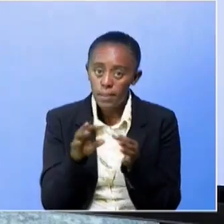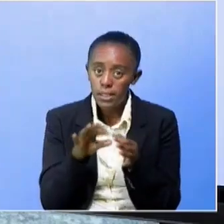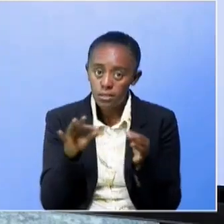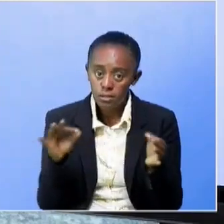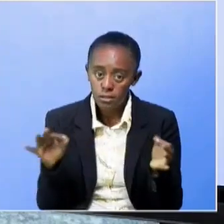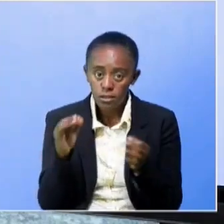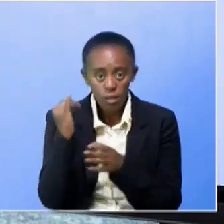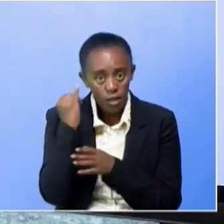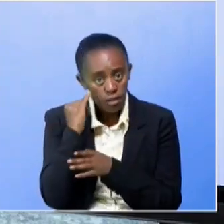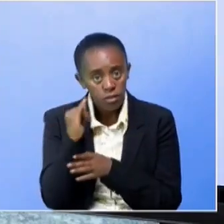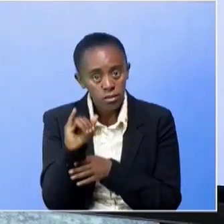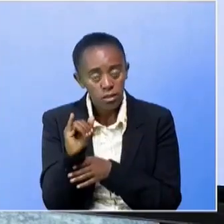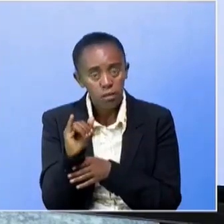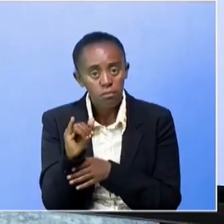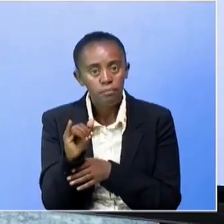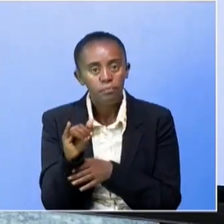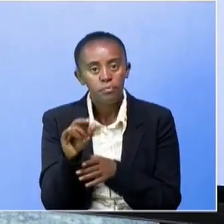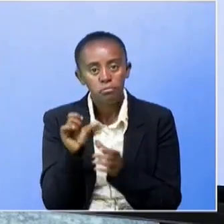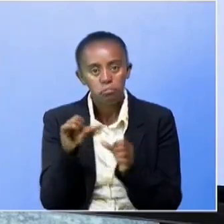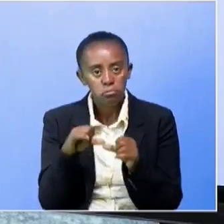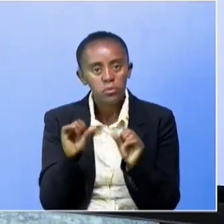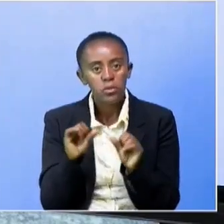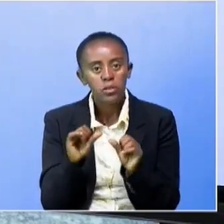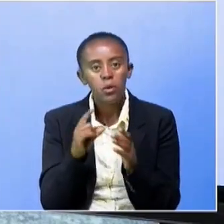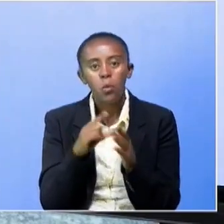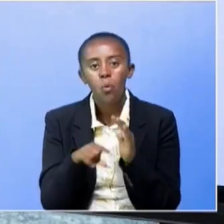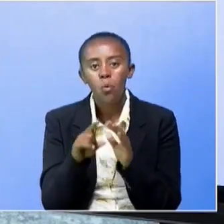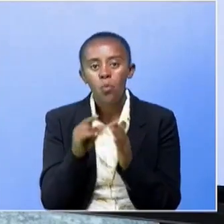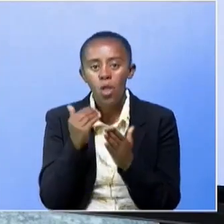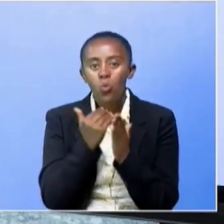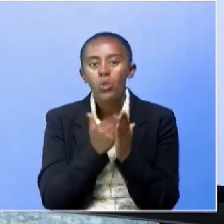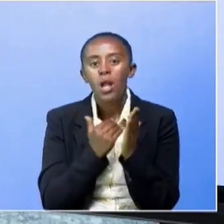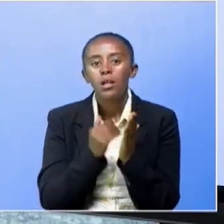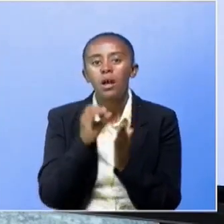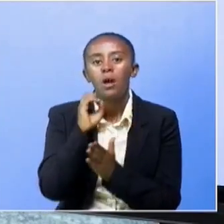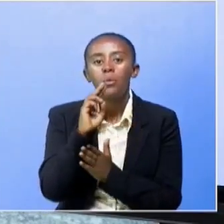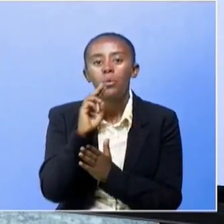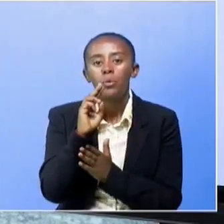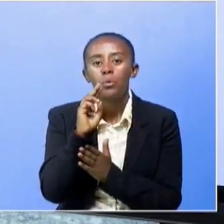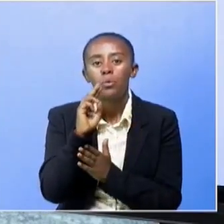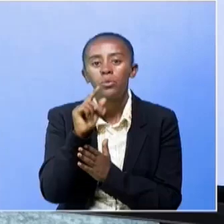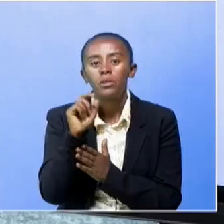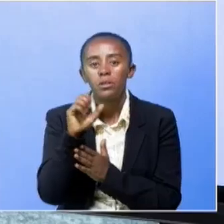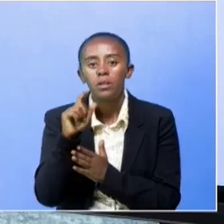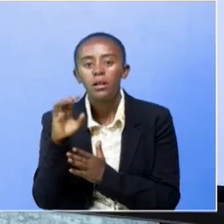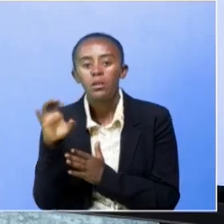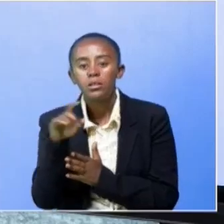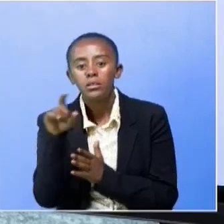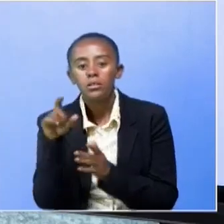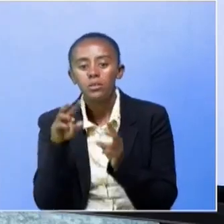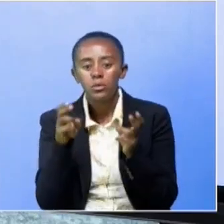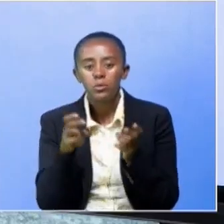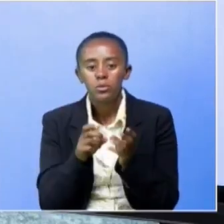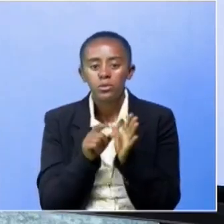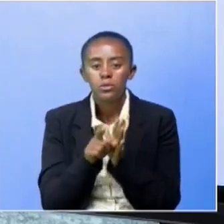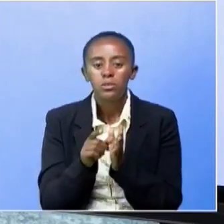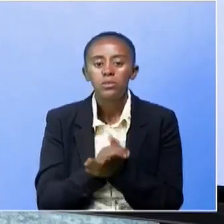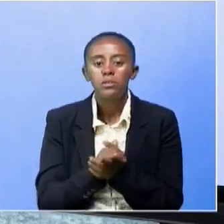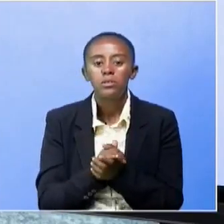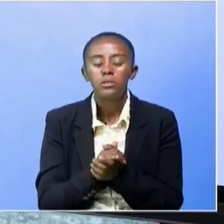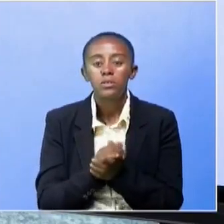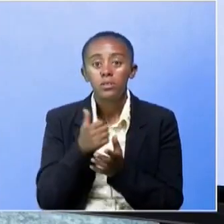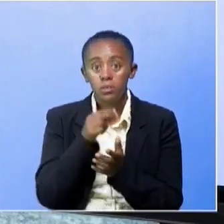sentence idea, then what outlines can you get out of this topic sentence? For example,